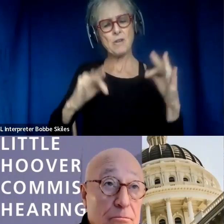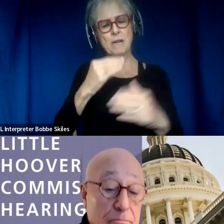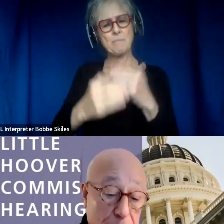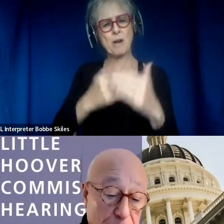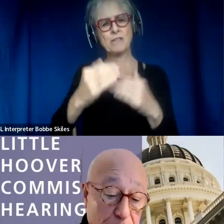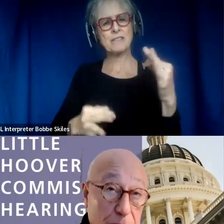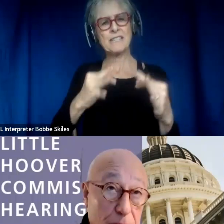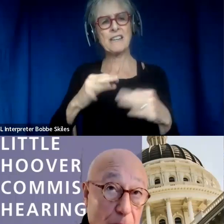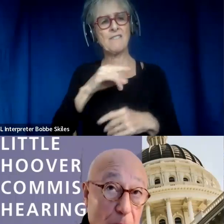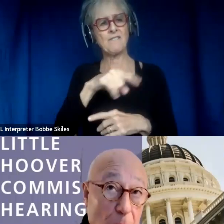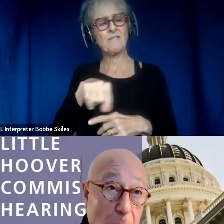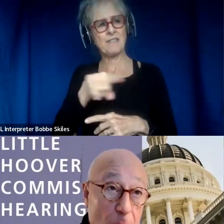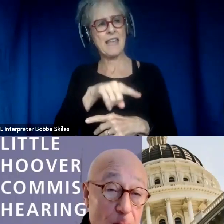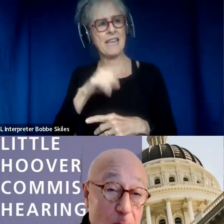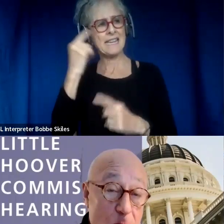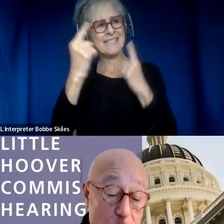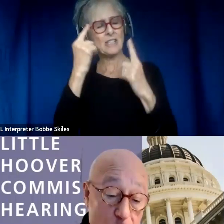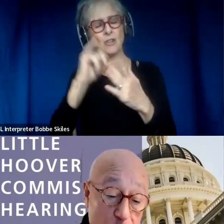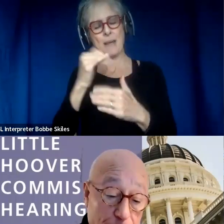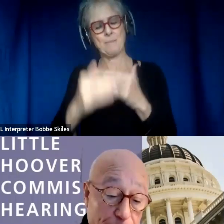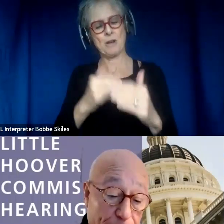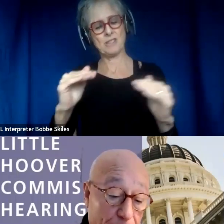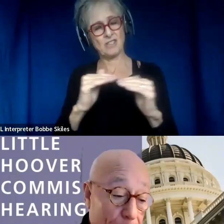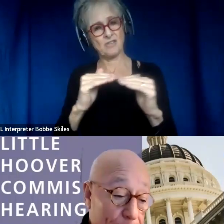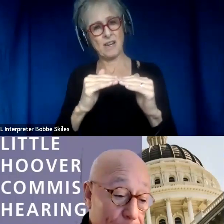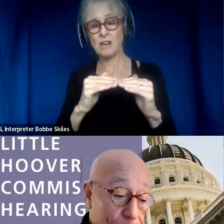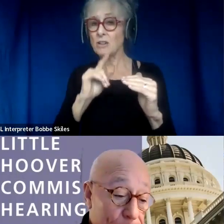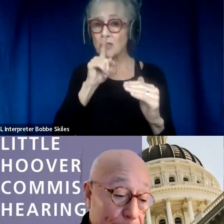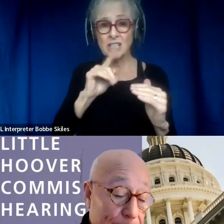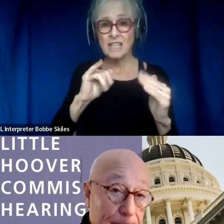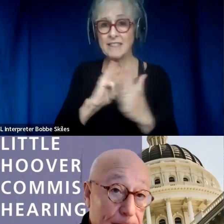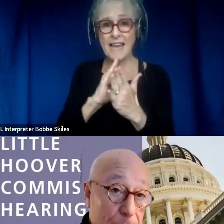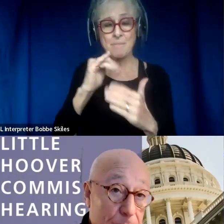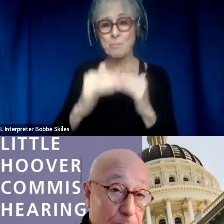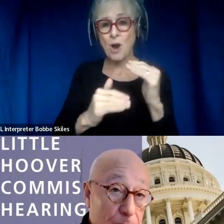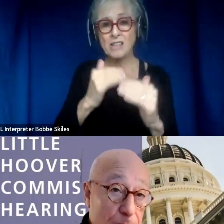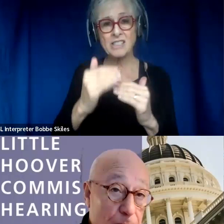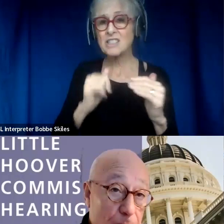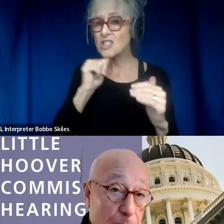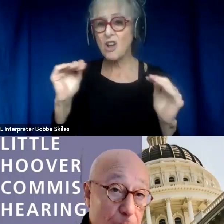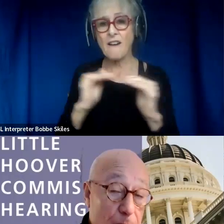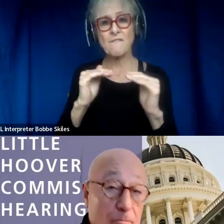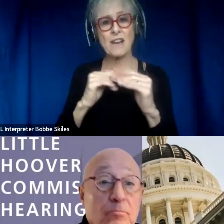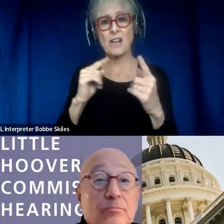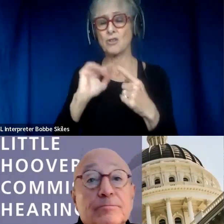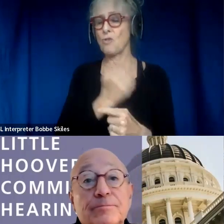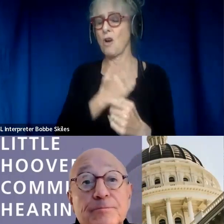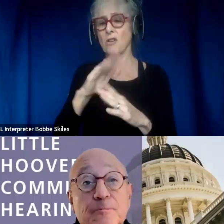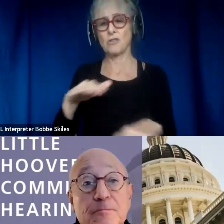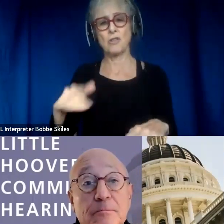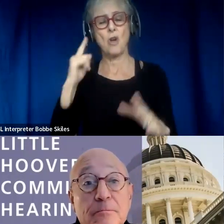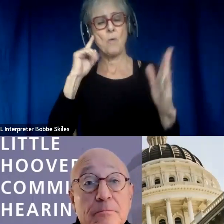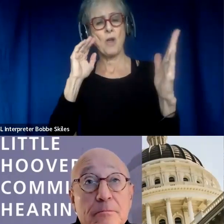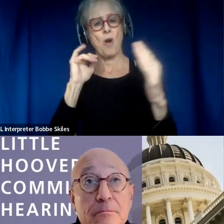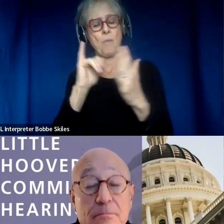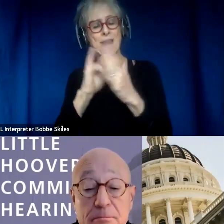that process to be fair, that process is not fair for our children. We hope that the committee today does